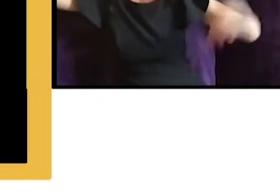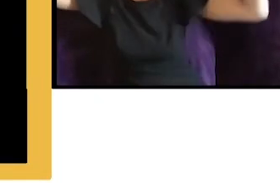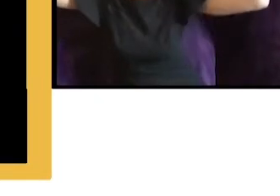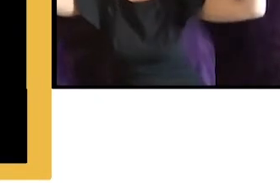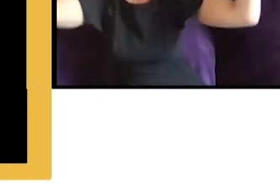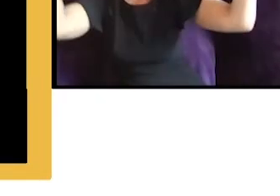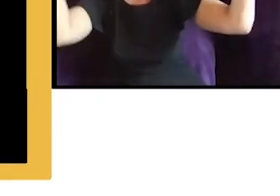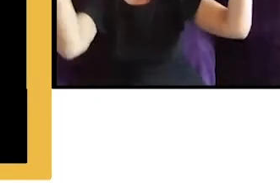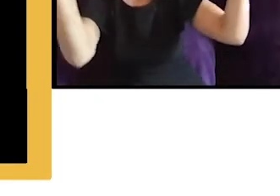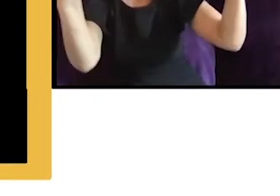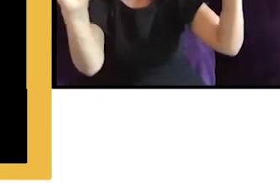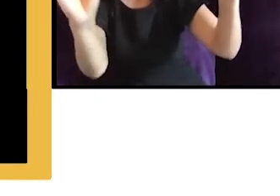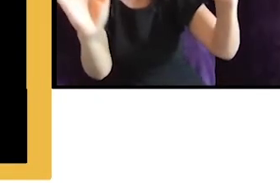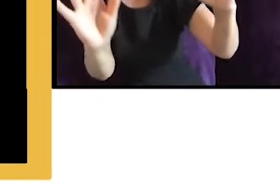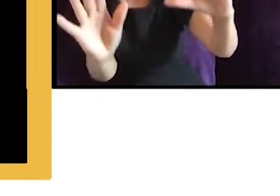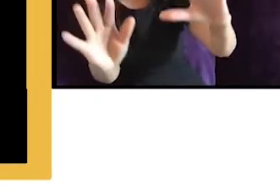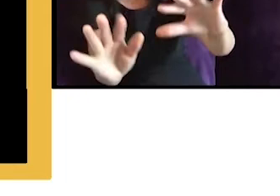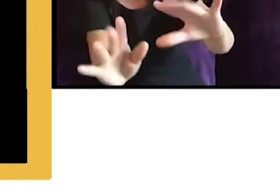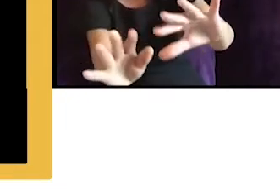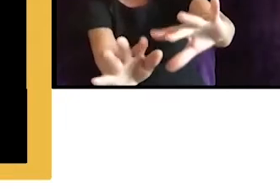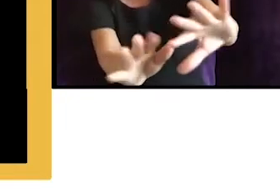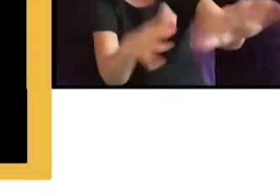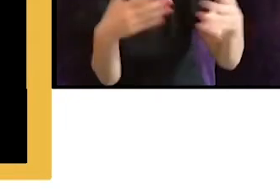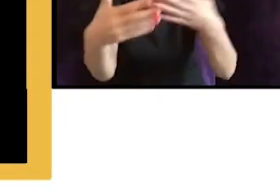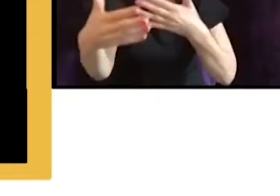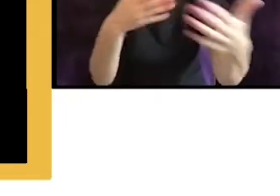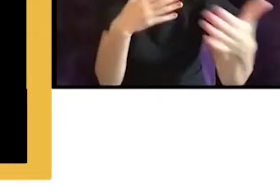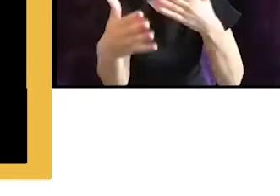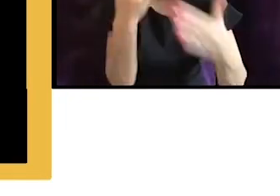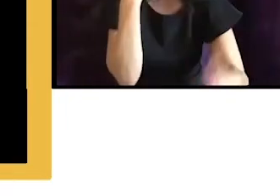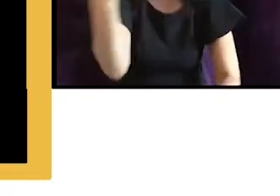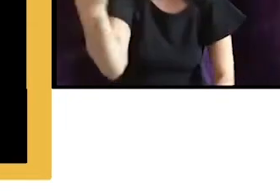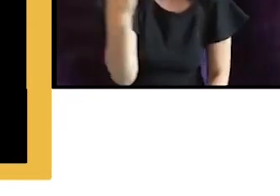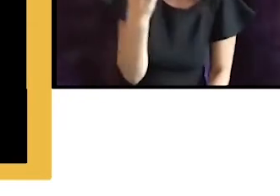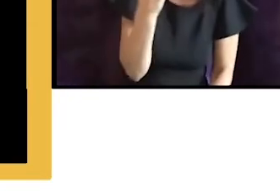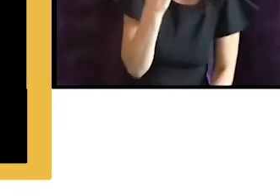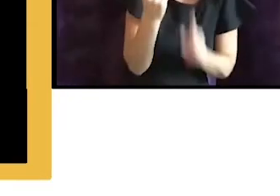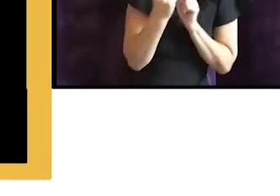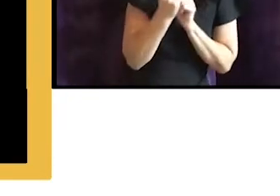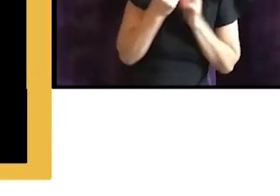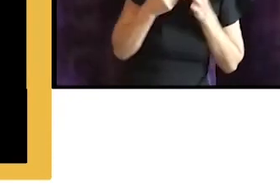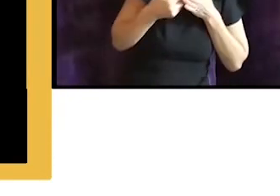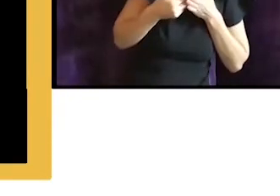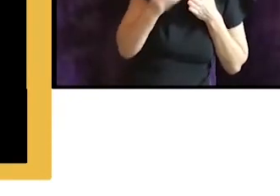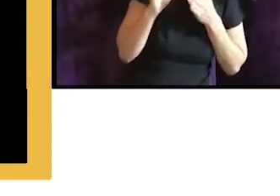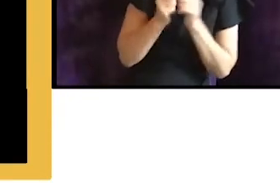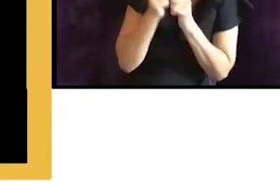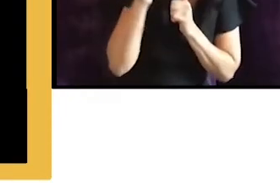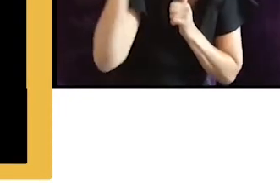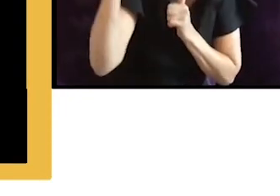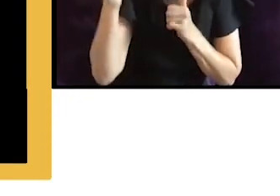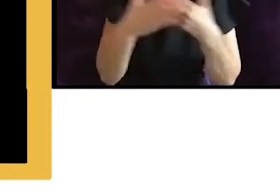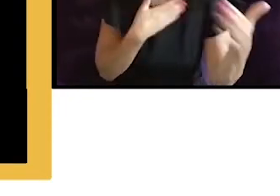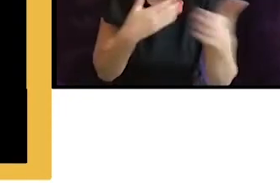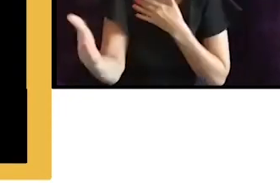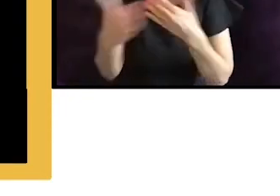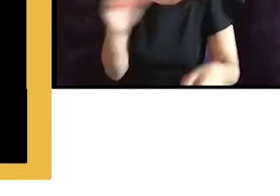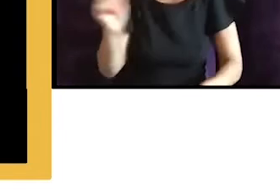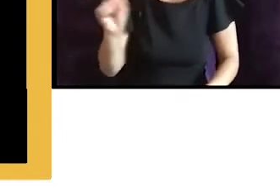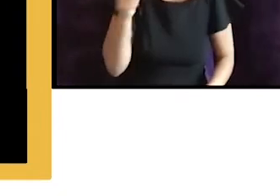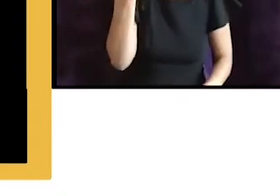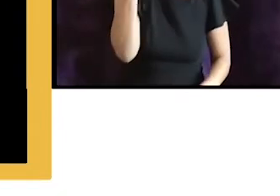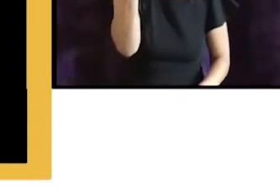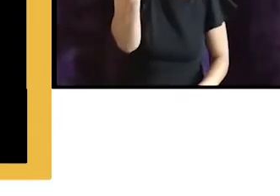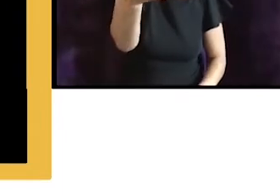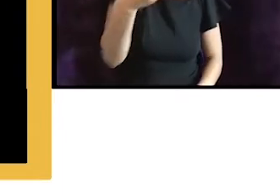and under the sun. Whether near to me or far, it's no matter, darling, where